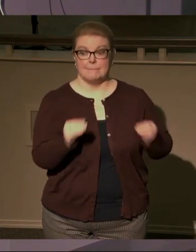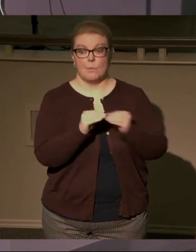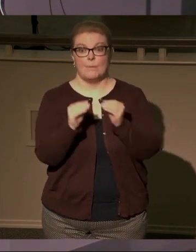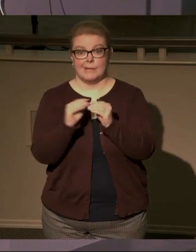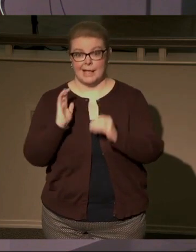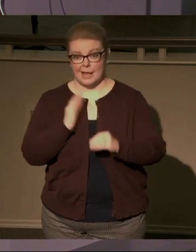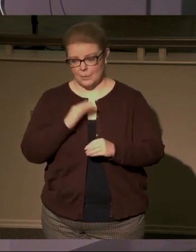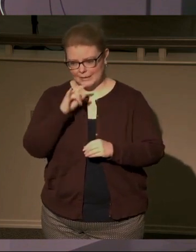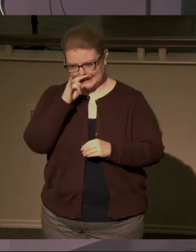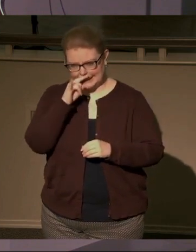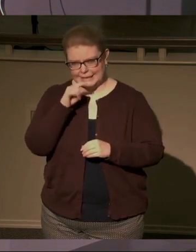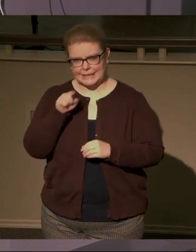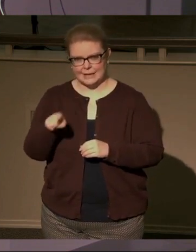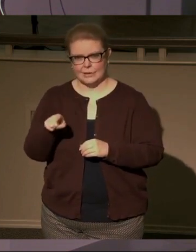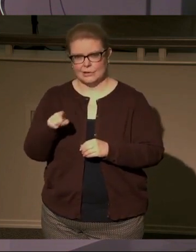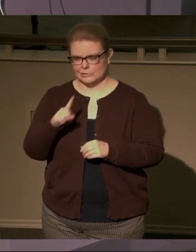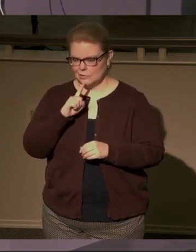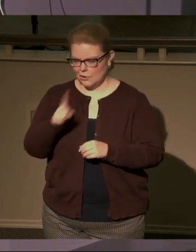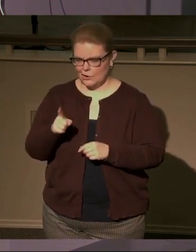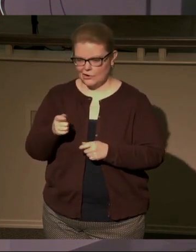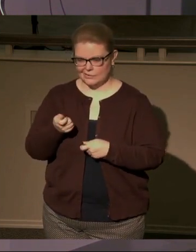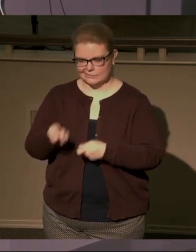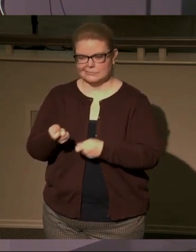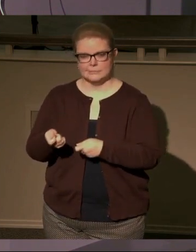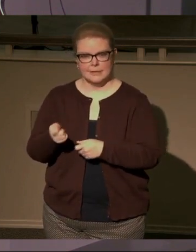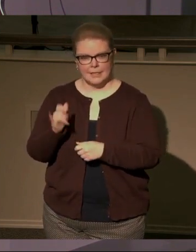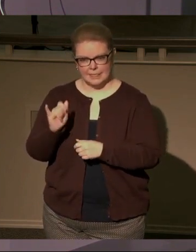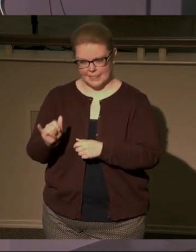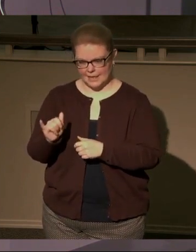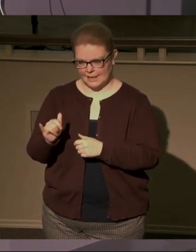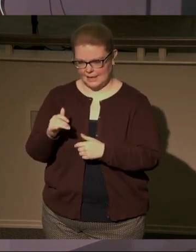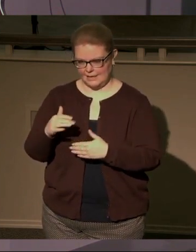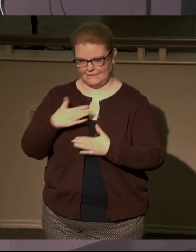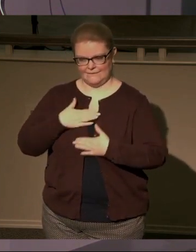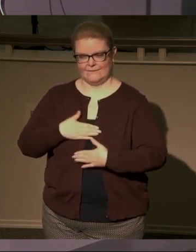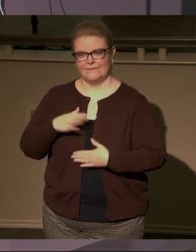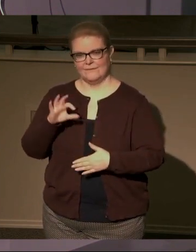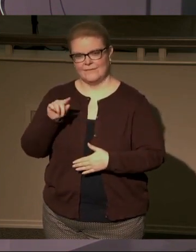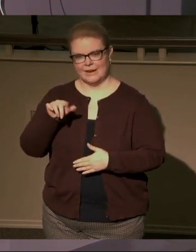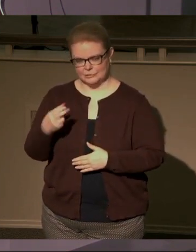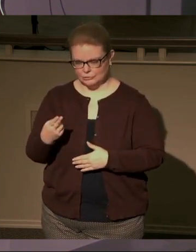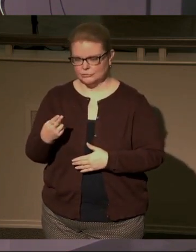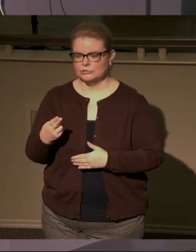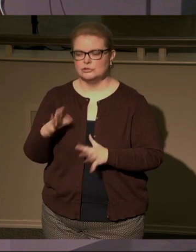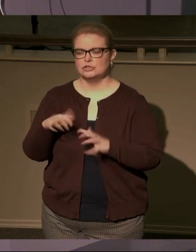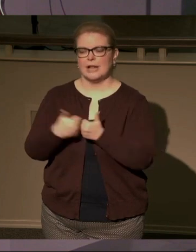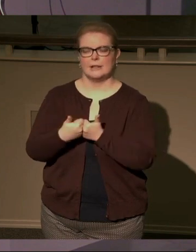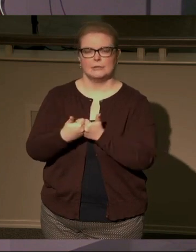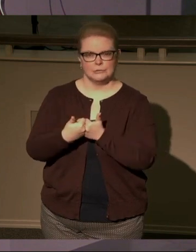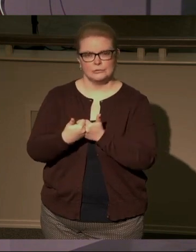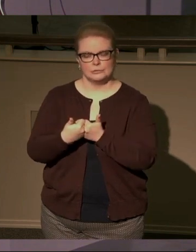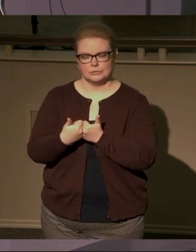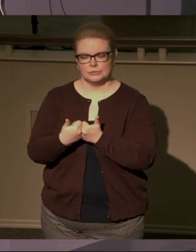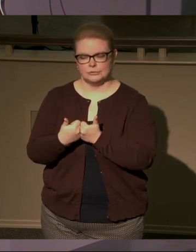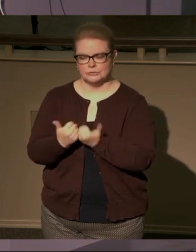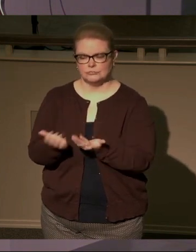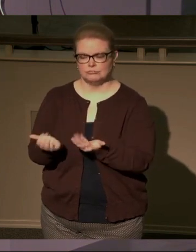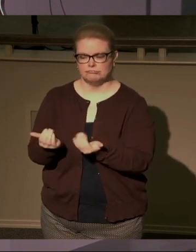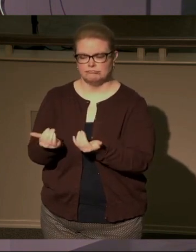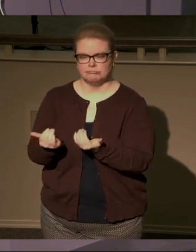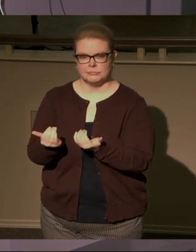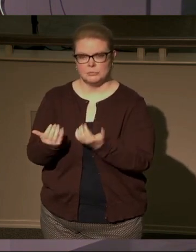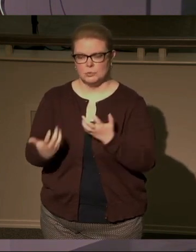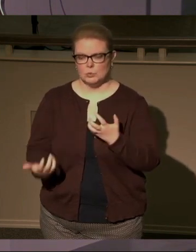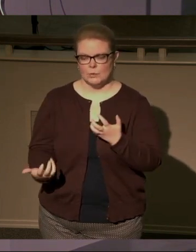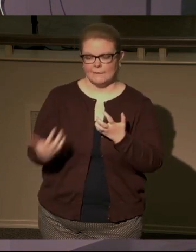attacked at that level of the flesh. They're being challenged to